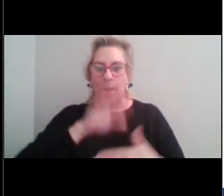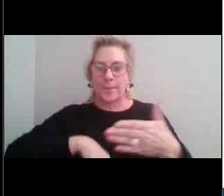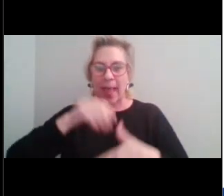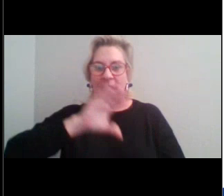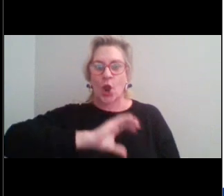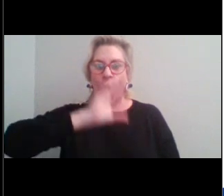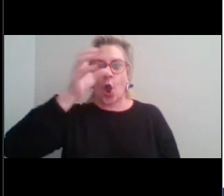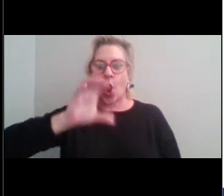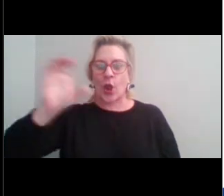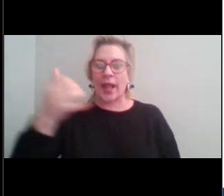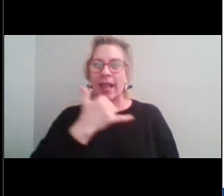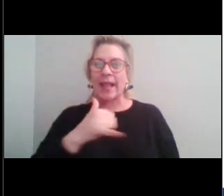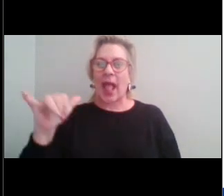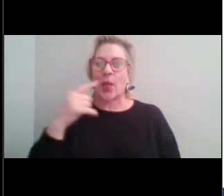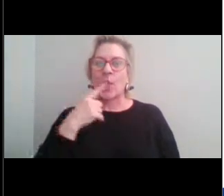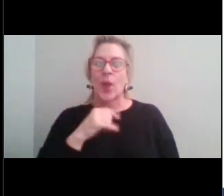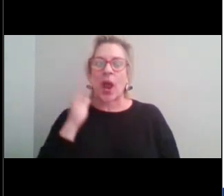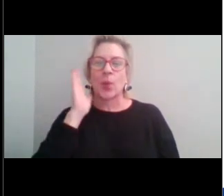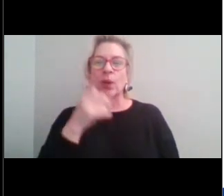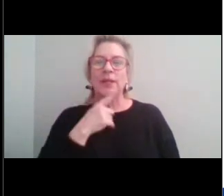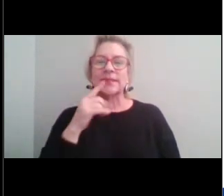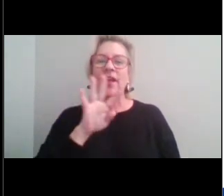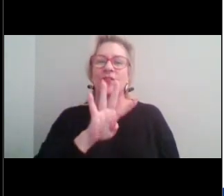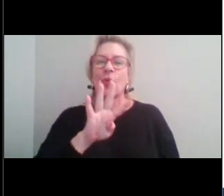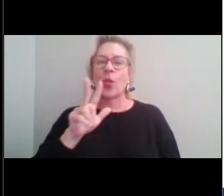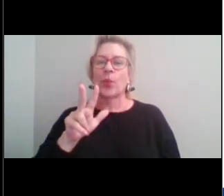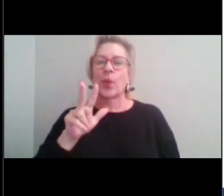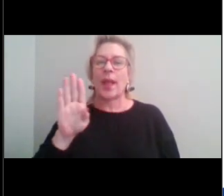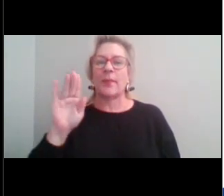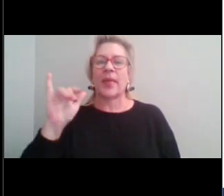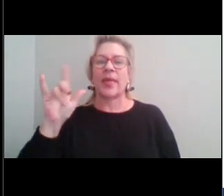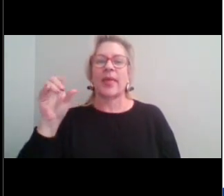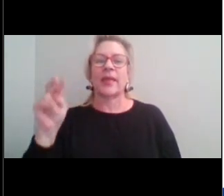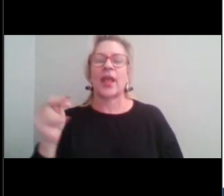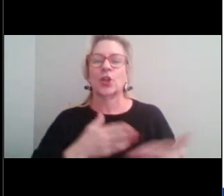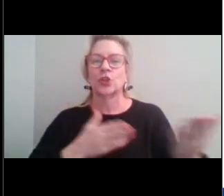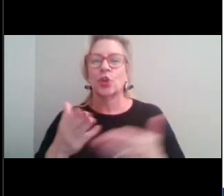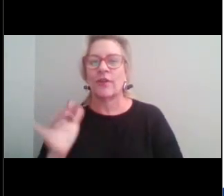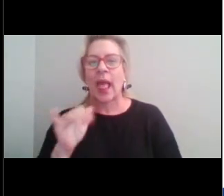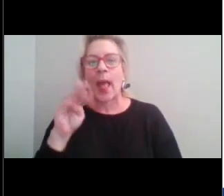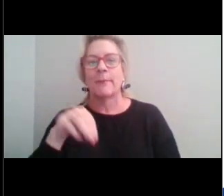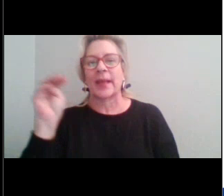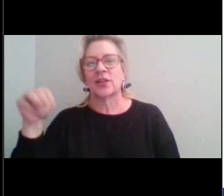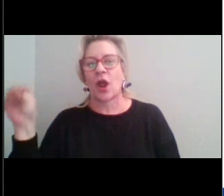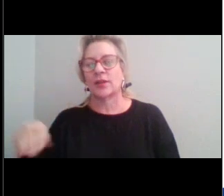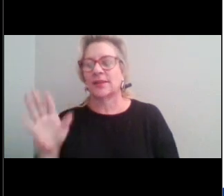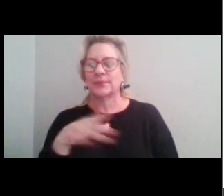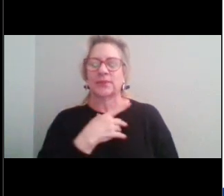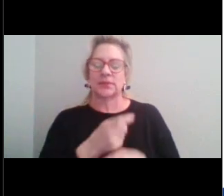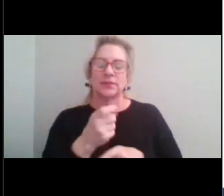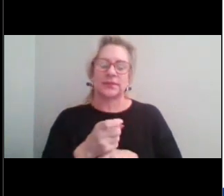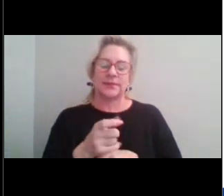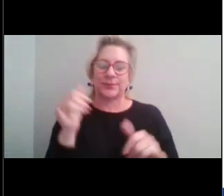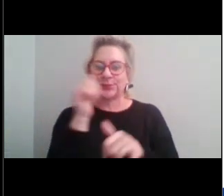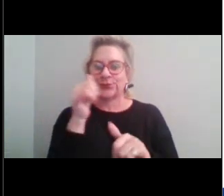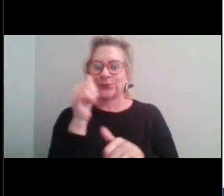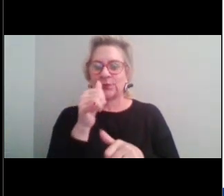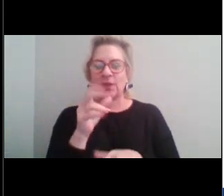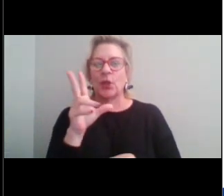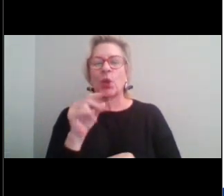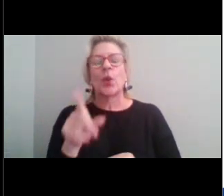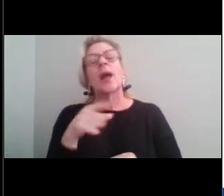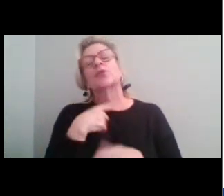and red, and it will say 43 billion served. No, just kidding. No, but anyway, this is just emblematic of the